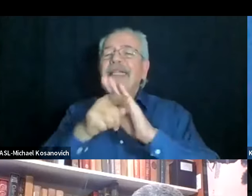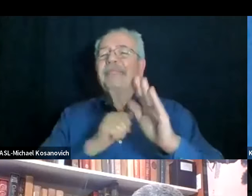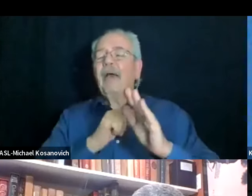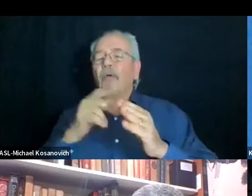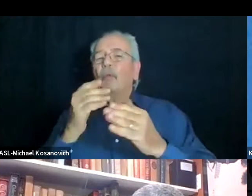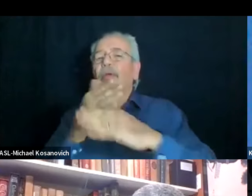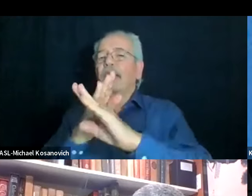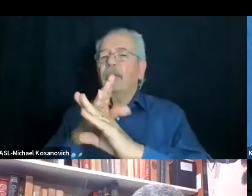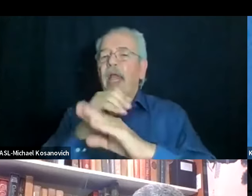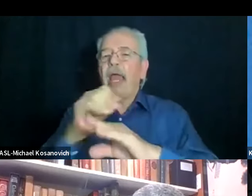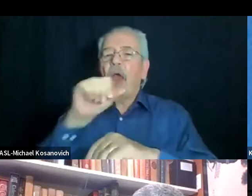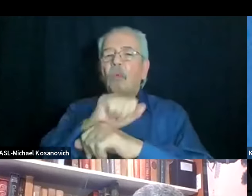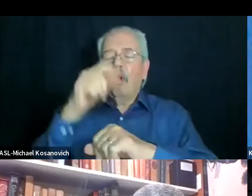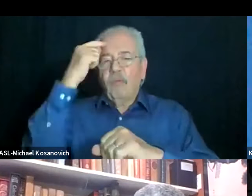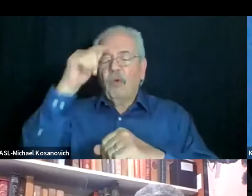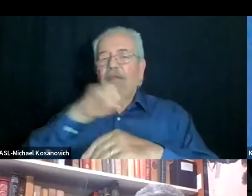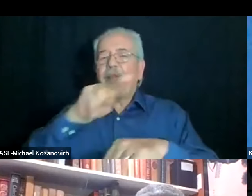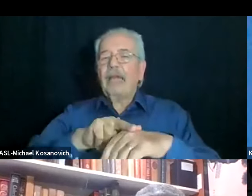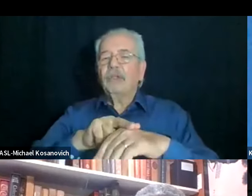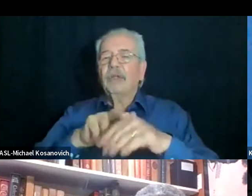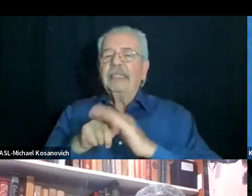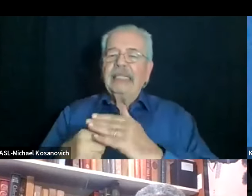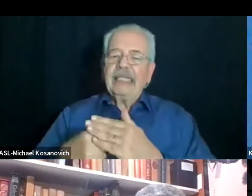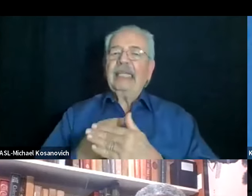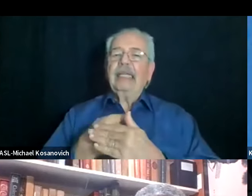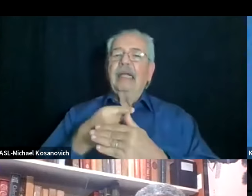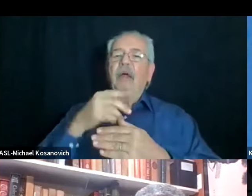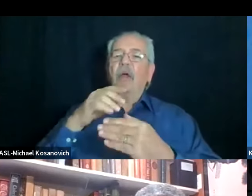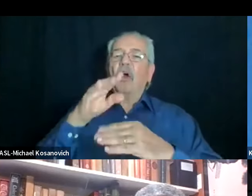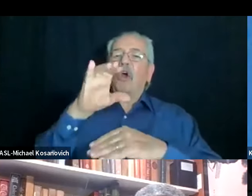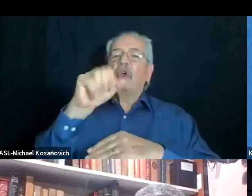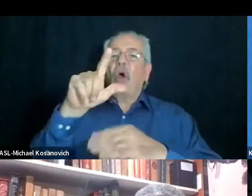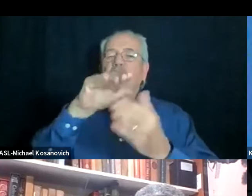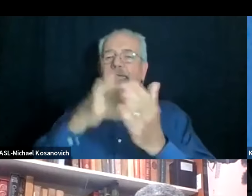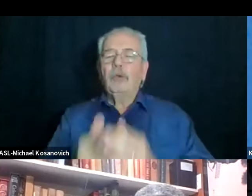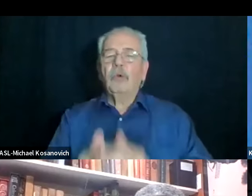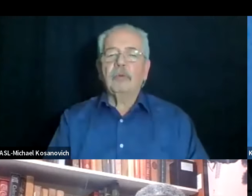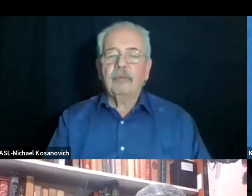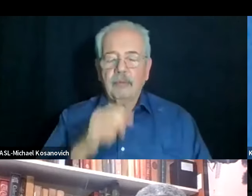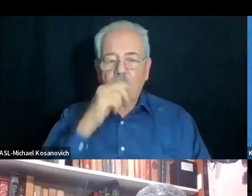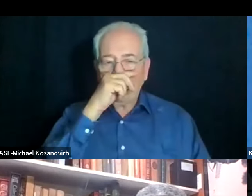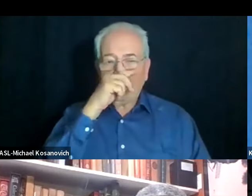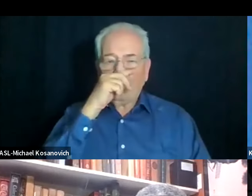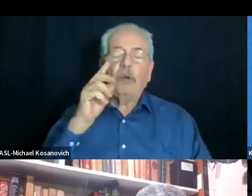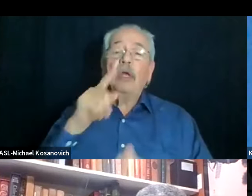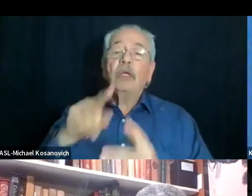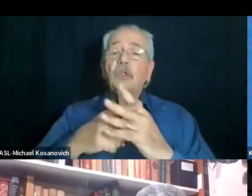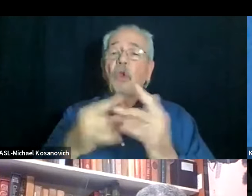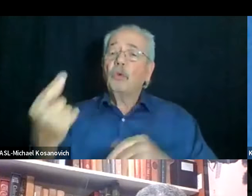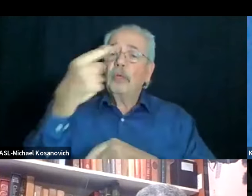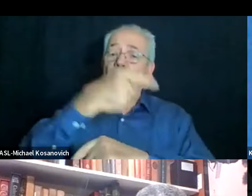to support the National Suicide Prevention Lifeline call centers. So I want to start today